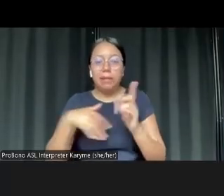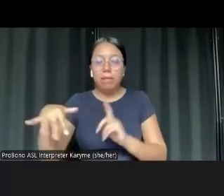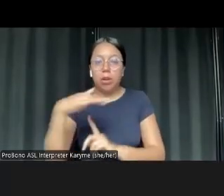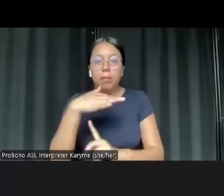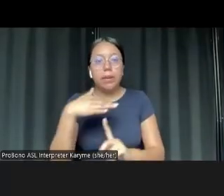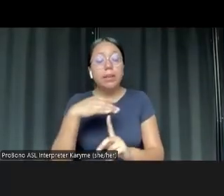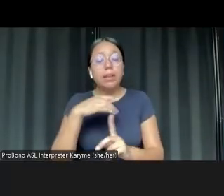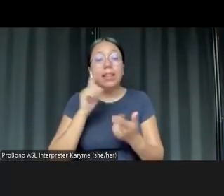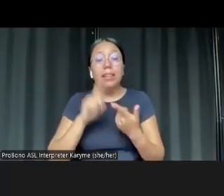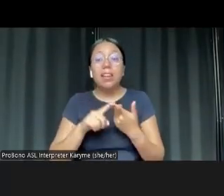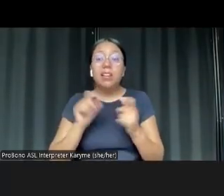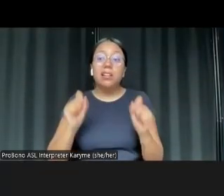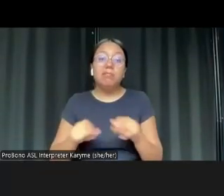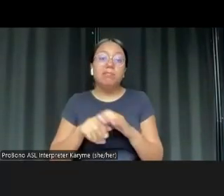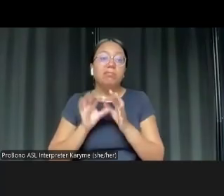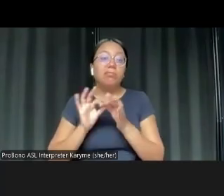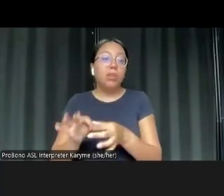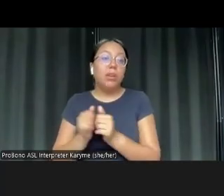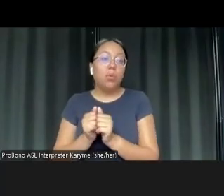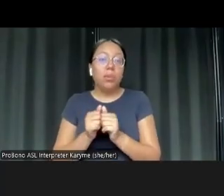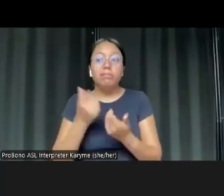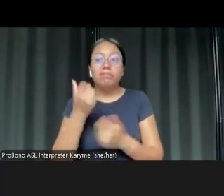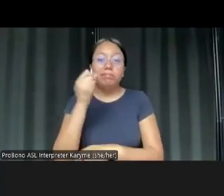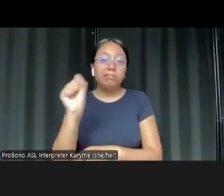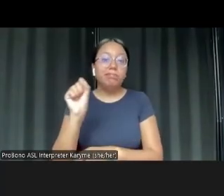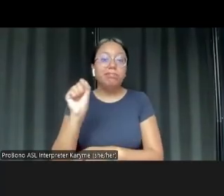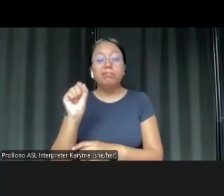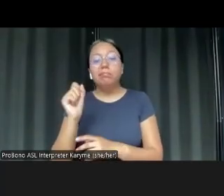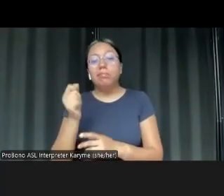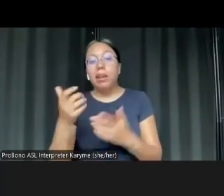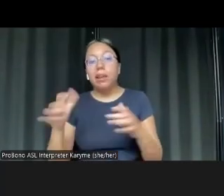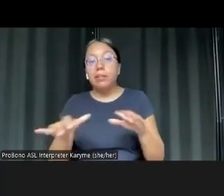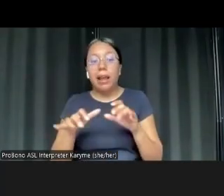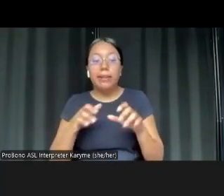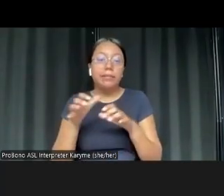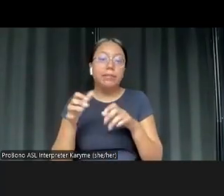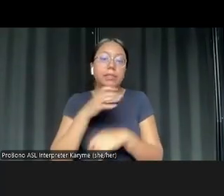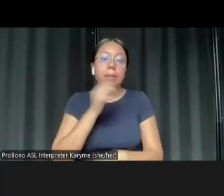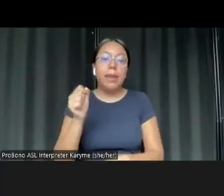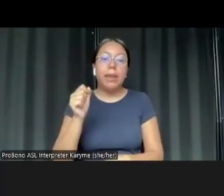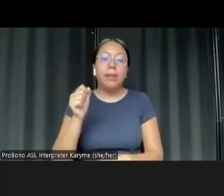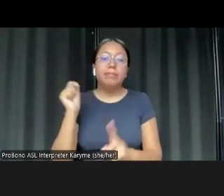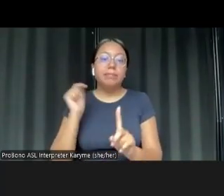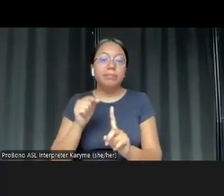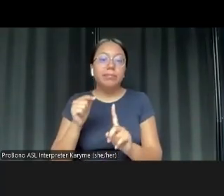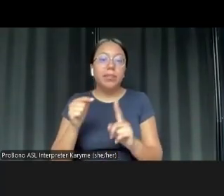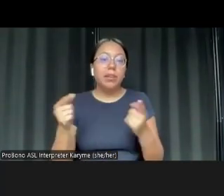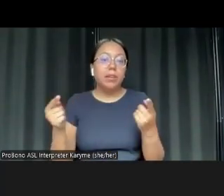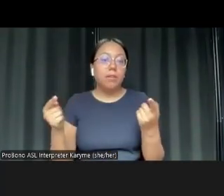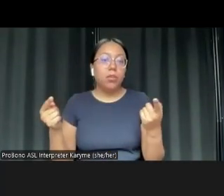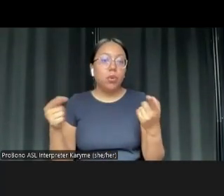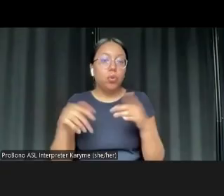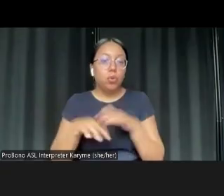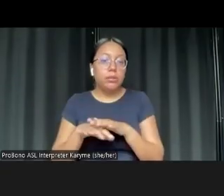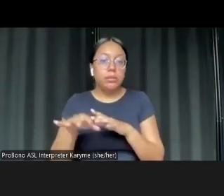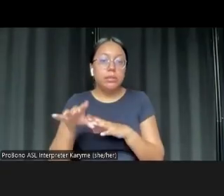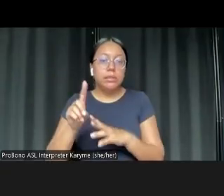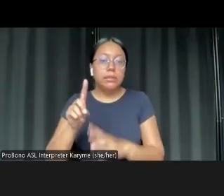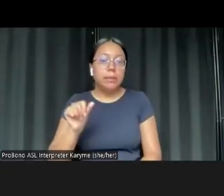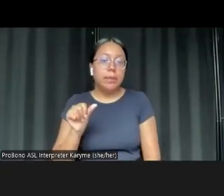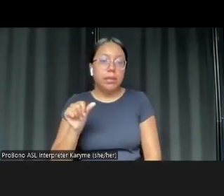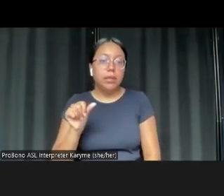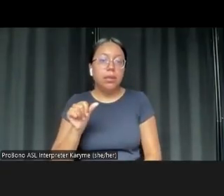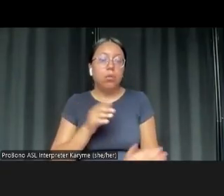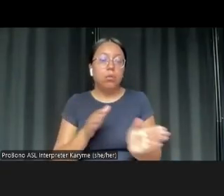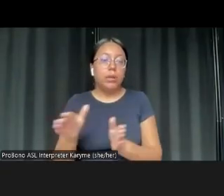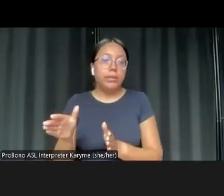different forms of activism and protest, and cross-disability organizing. More recently,